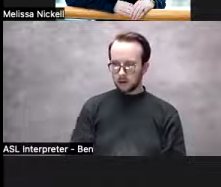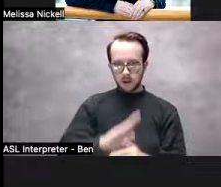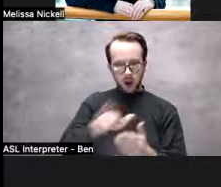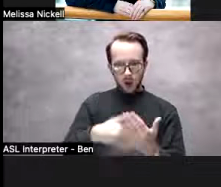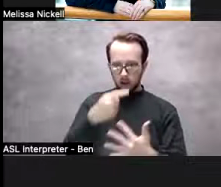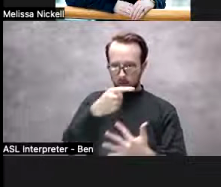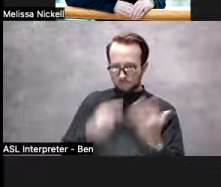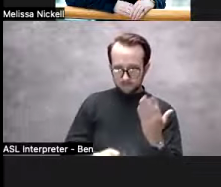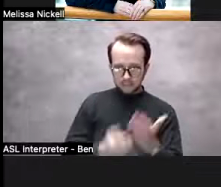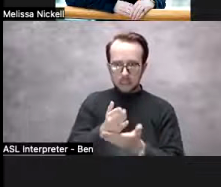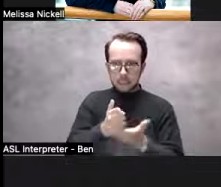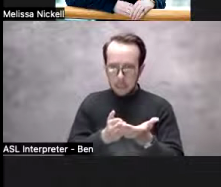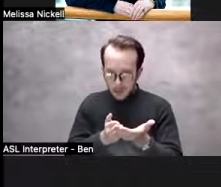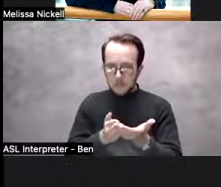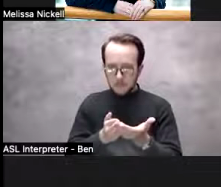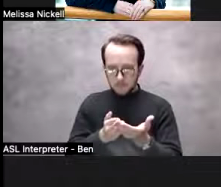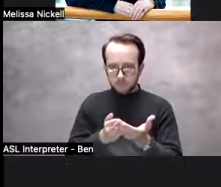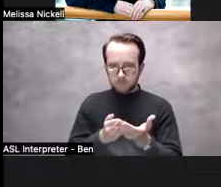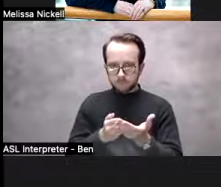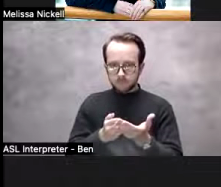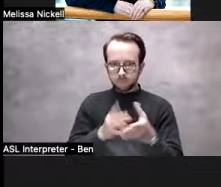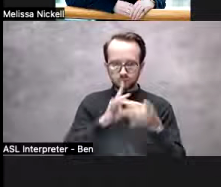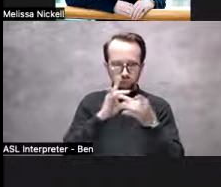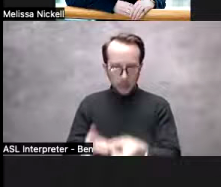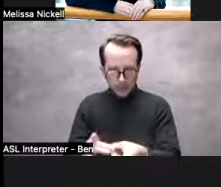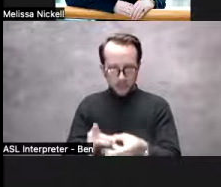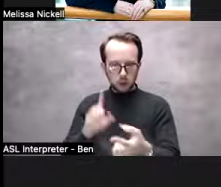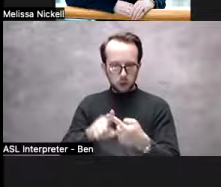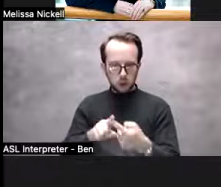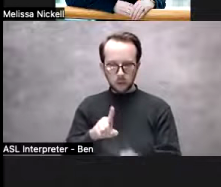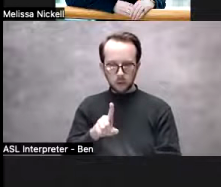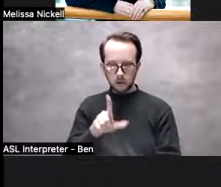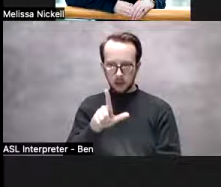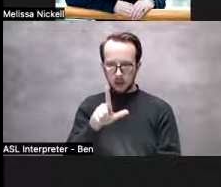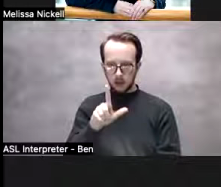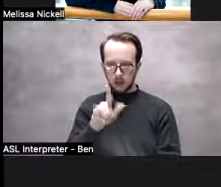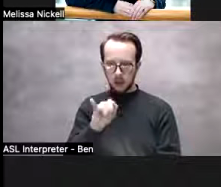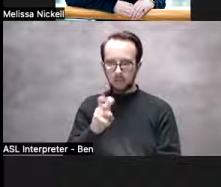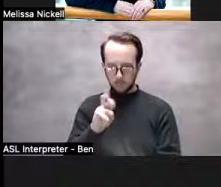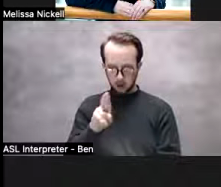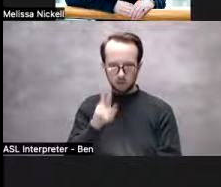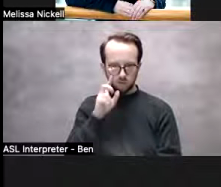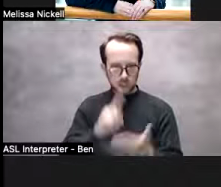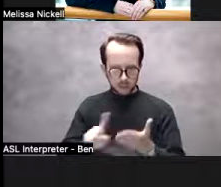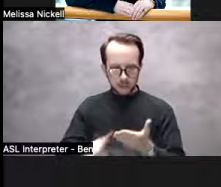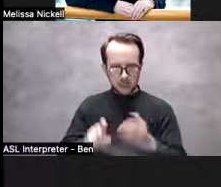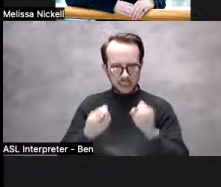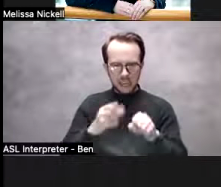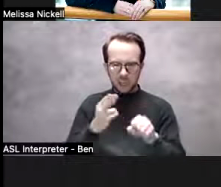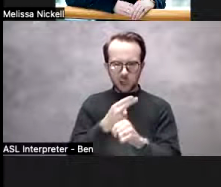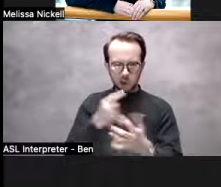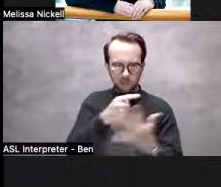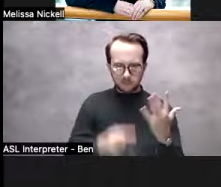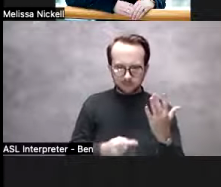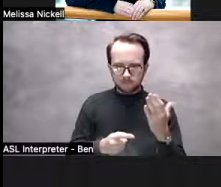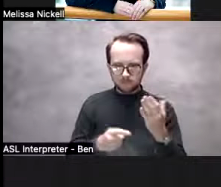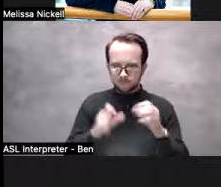of the funding opportunity relates to the liver. So you can use this to go in and sort of see what are some of the